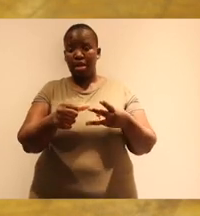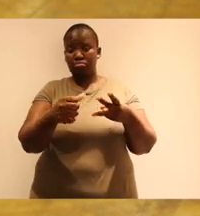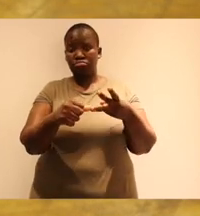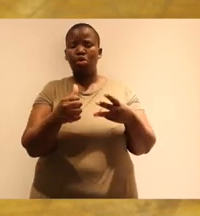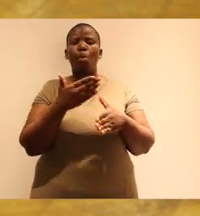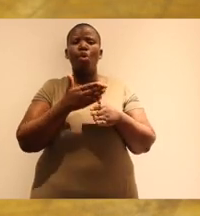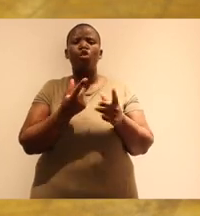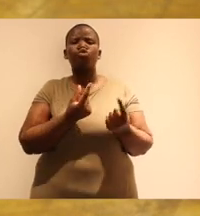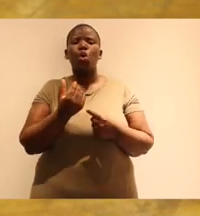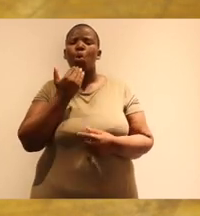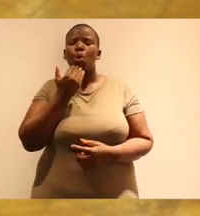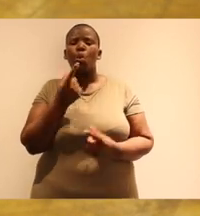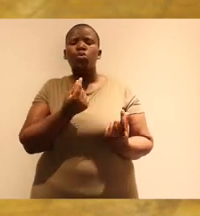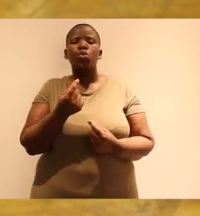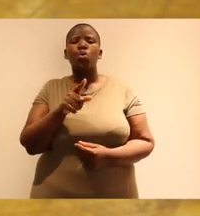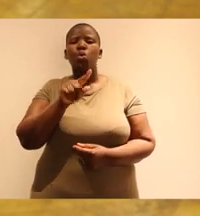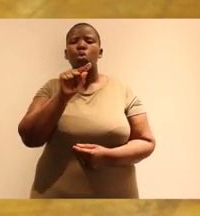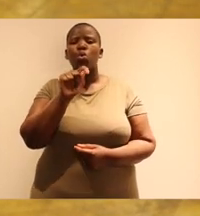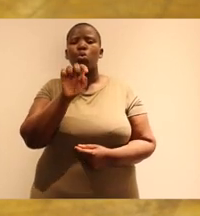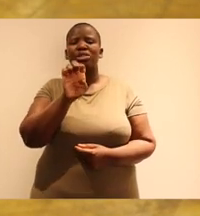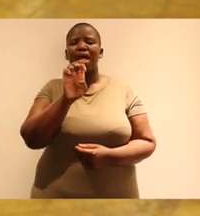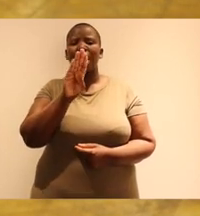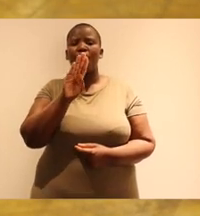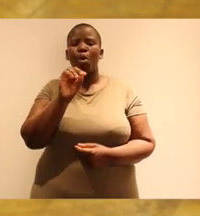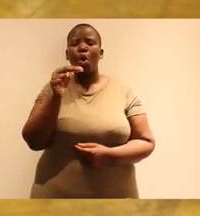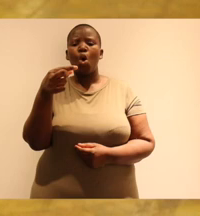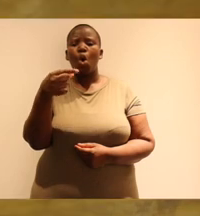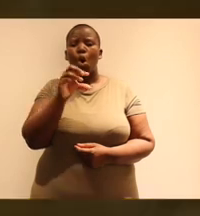done by Ditebogo, Lelaletsi and Lethabo, Shai.